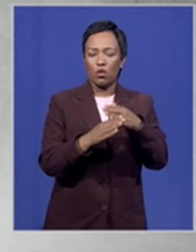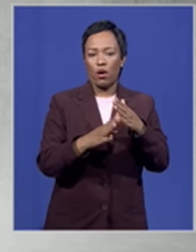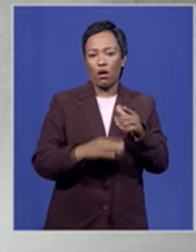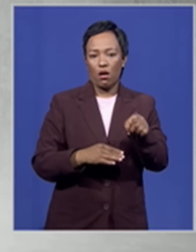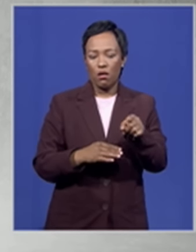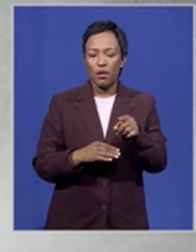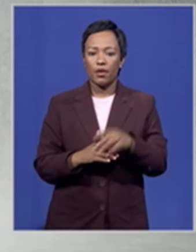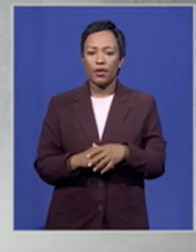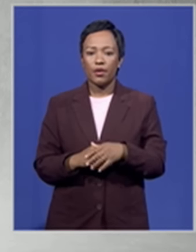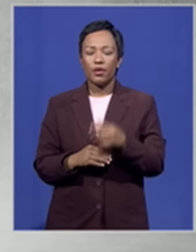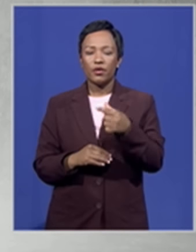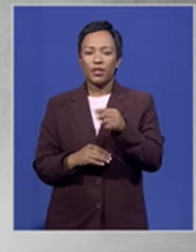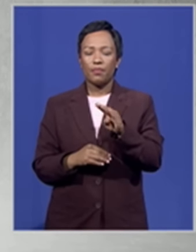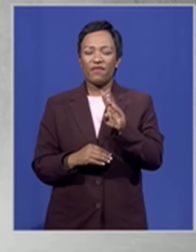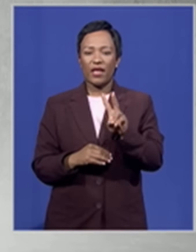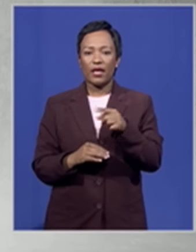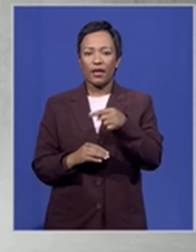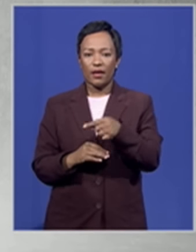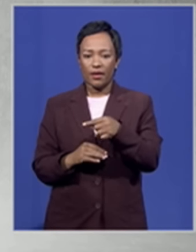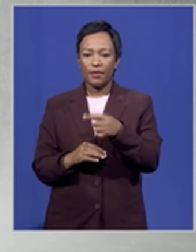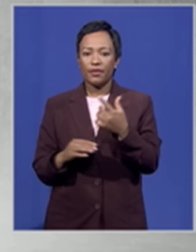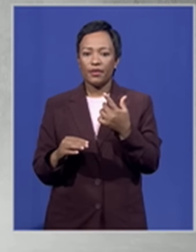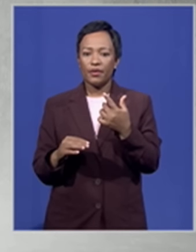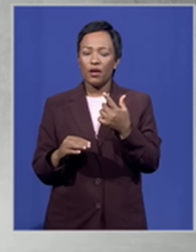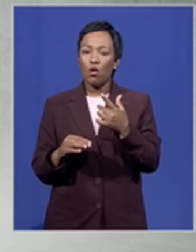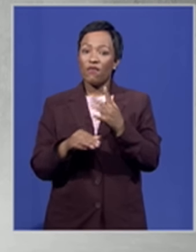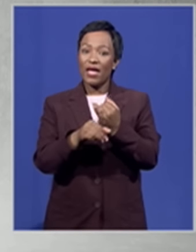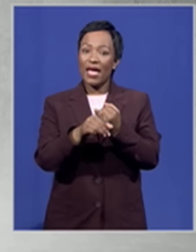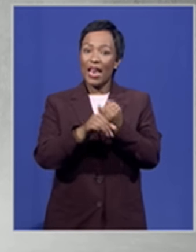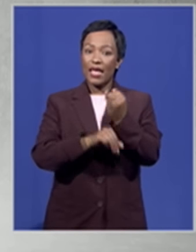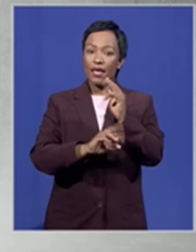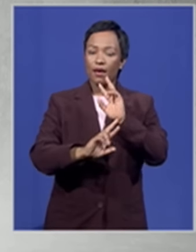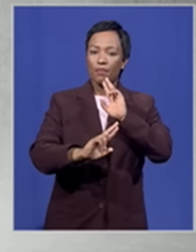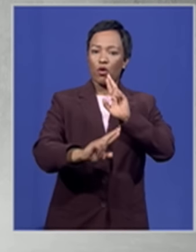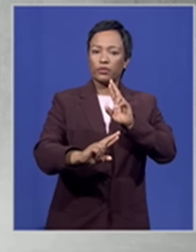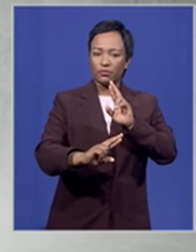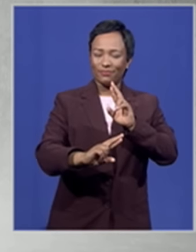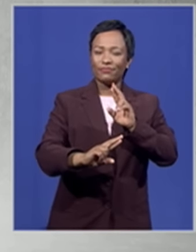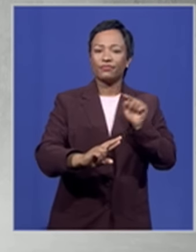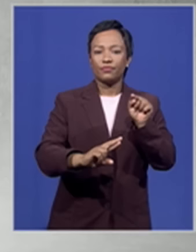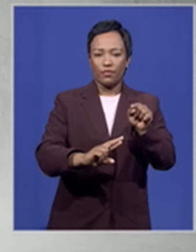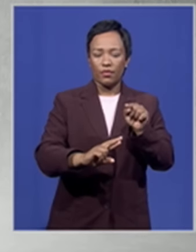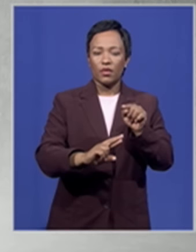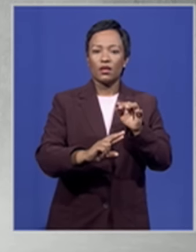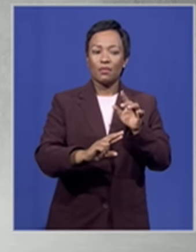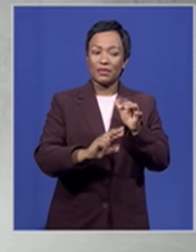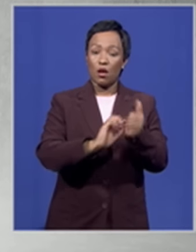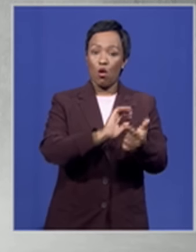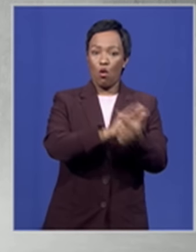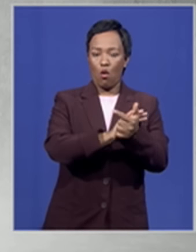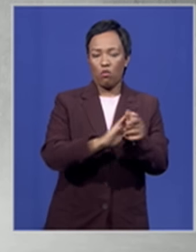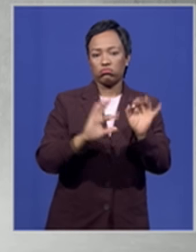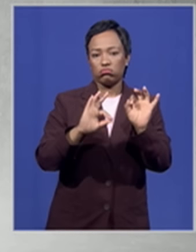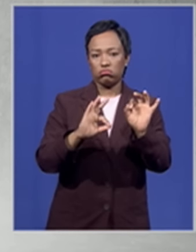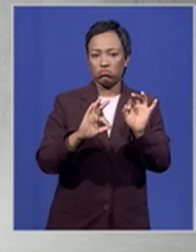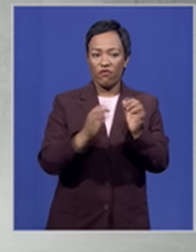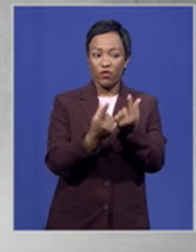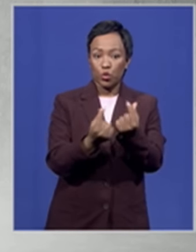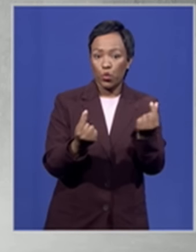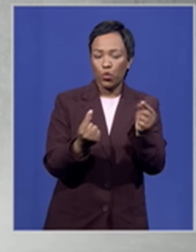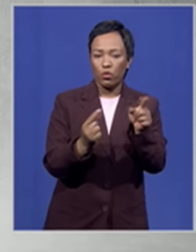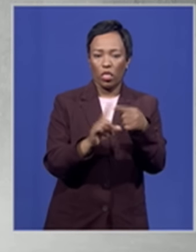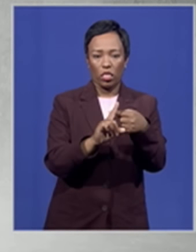fela ba tla setlhabelo ba ka di bega ka nako mme molao lone o tlhoka go gagamadiwa kgatlhanong le bao ba dirang